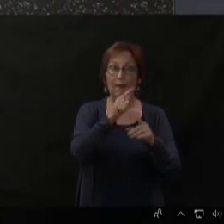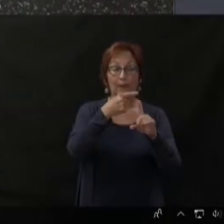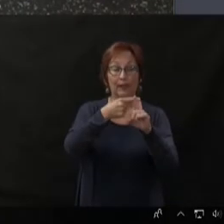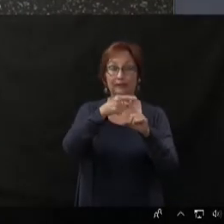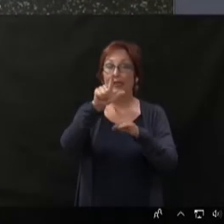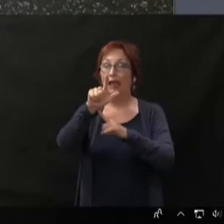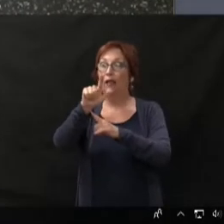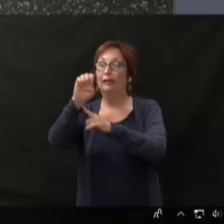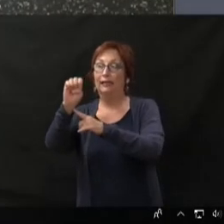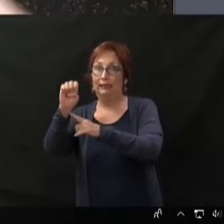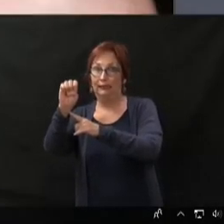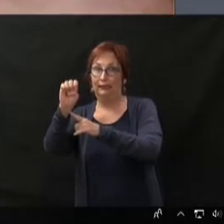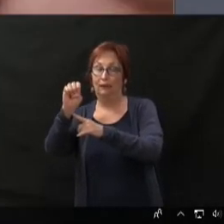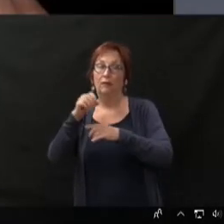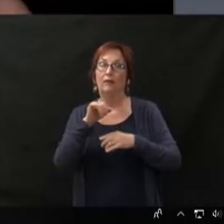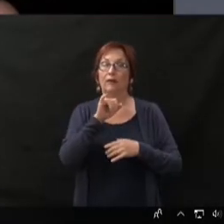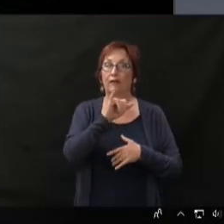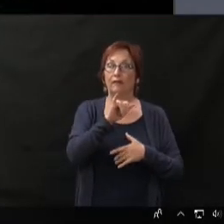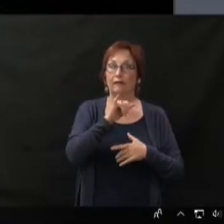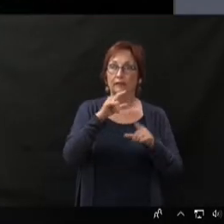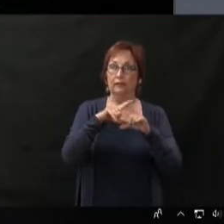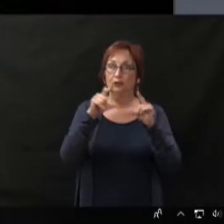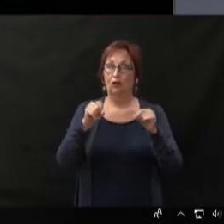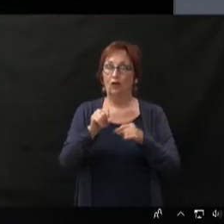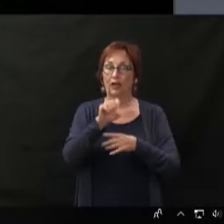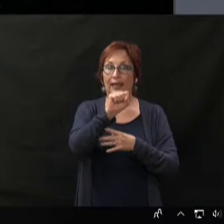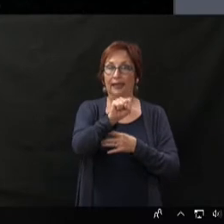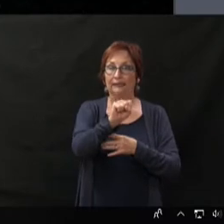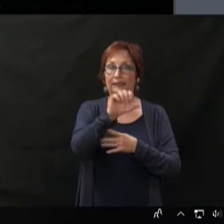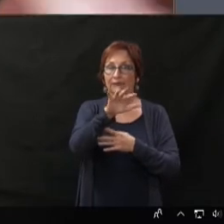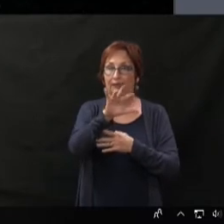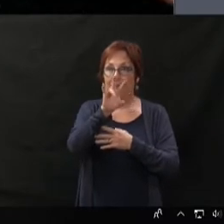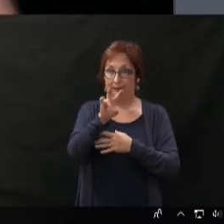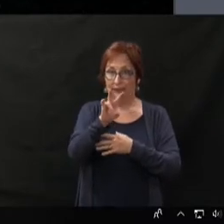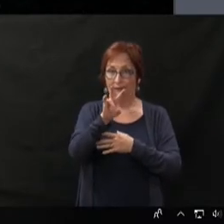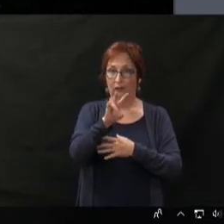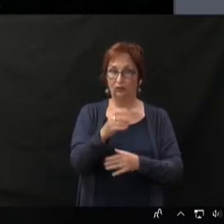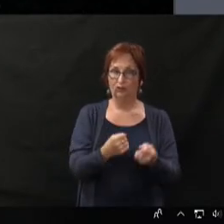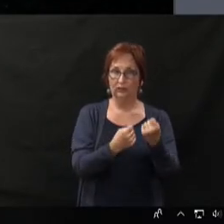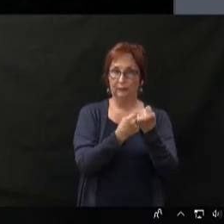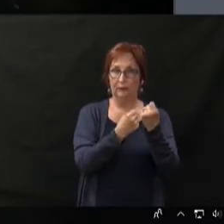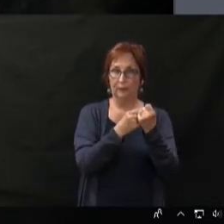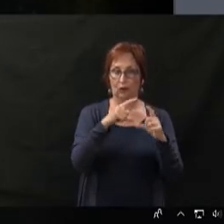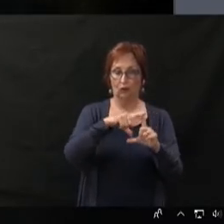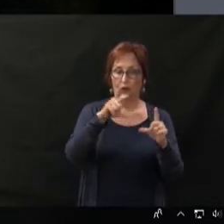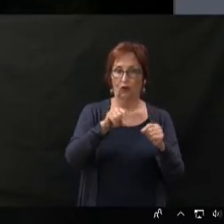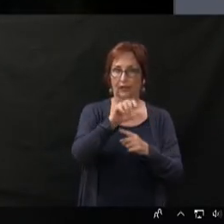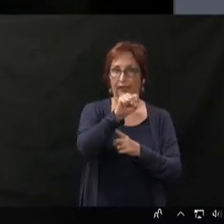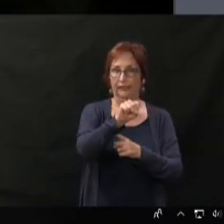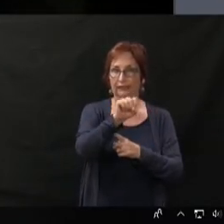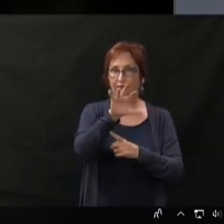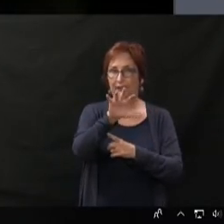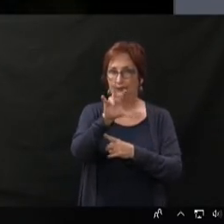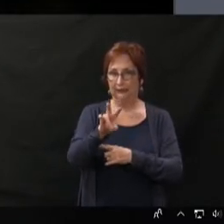So this is card S57, supplemental card S57.